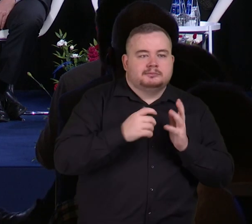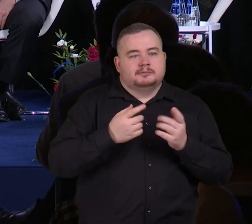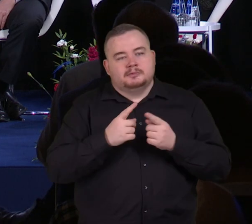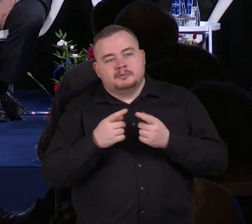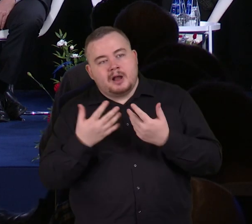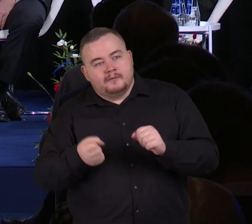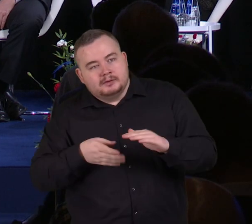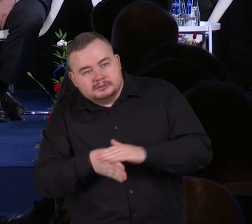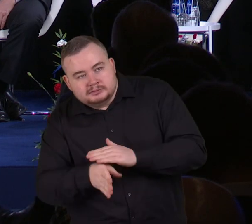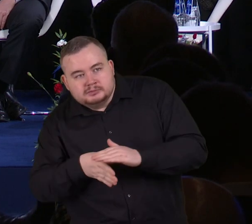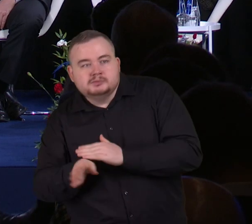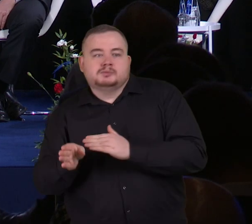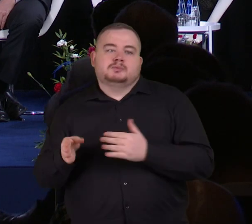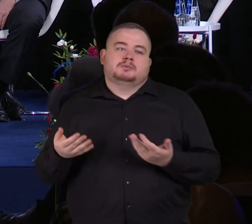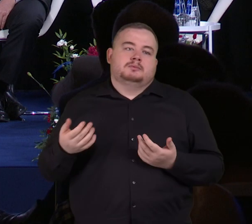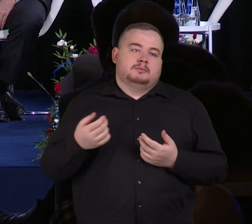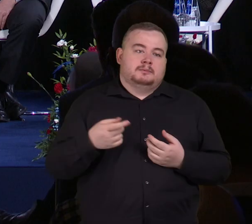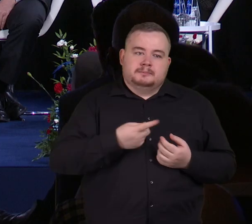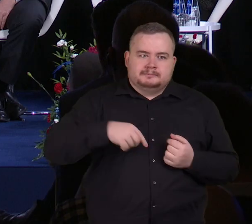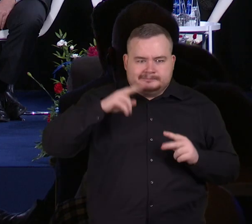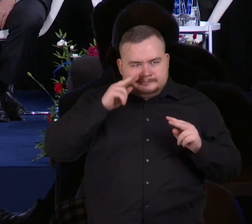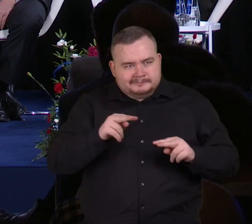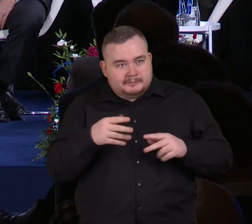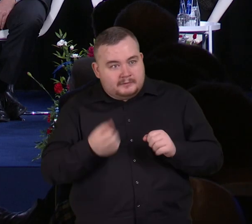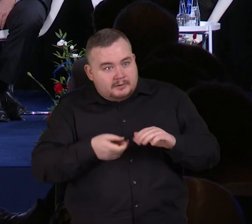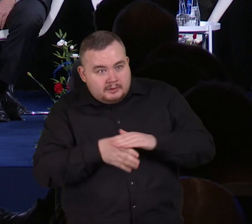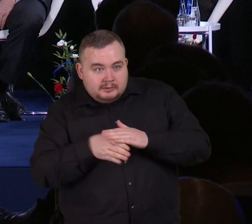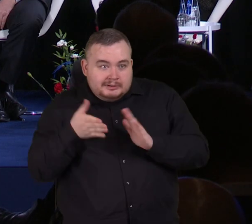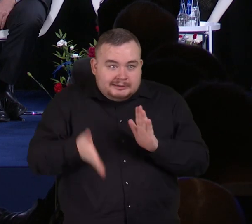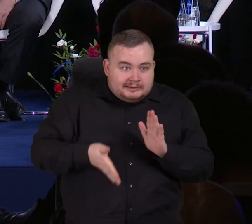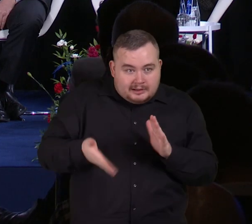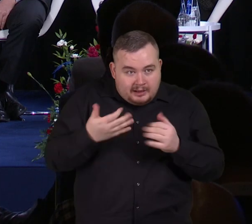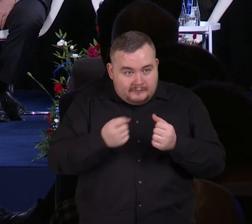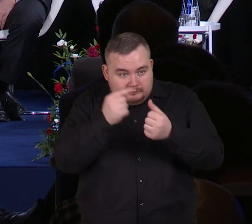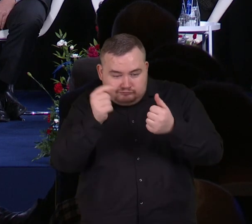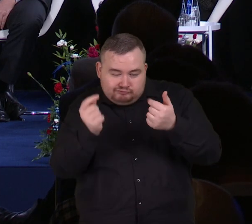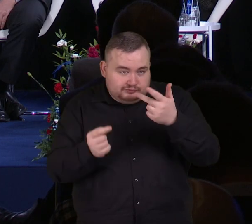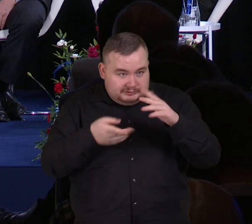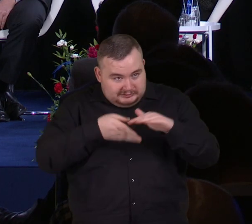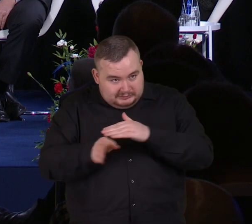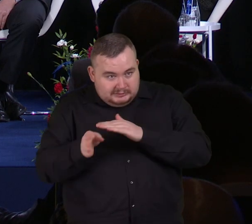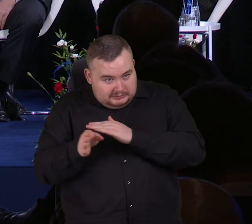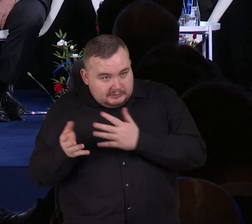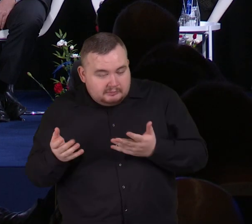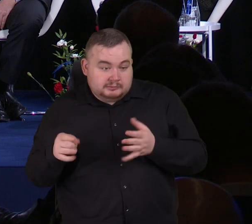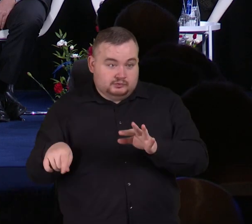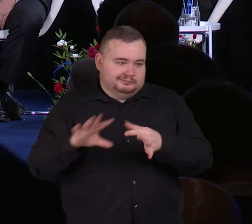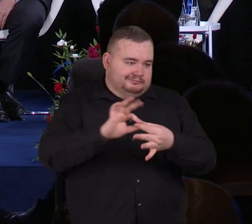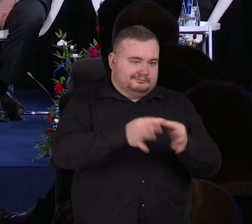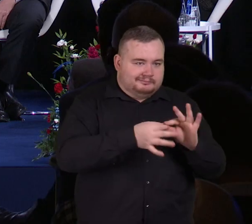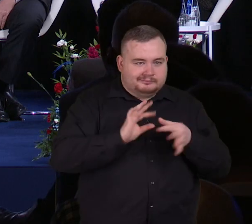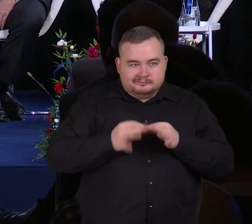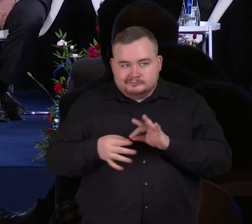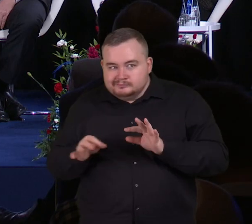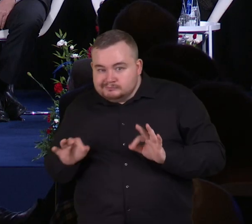can connect all these entities, the regional and the central, because in Poland the railway is managed by